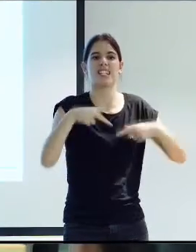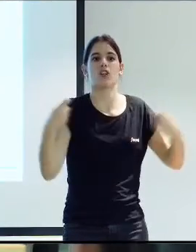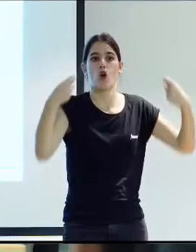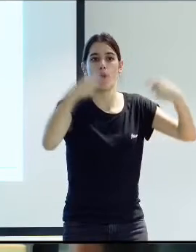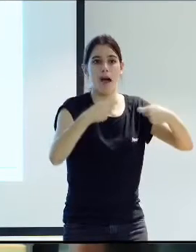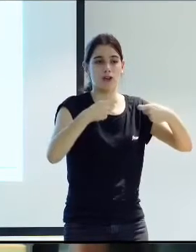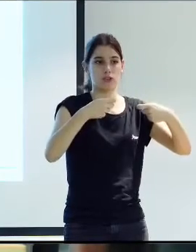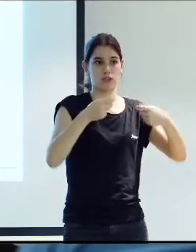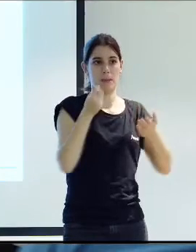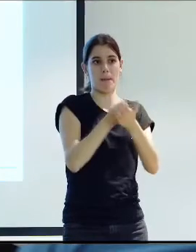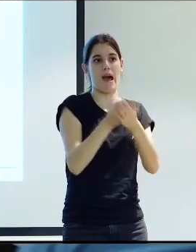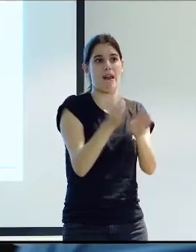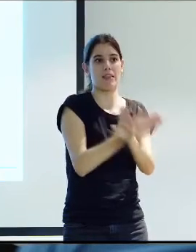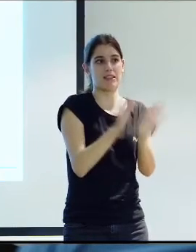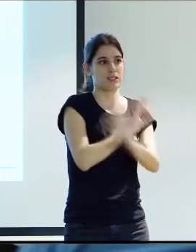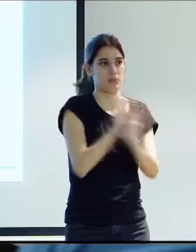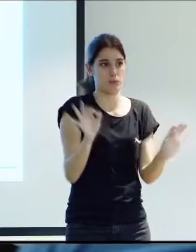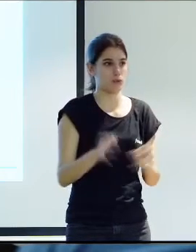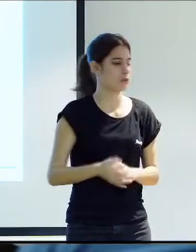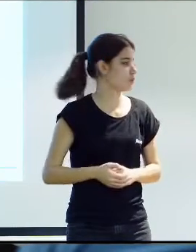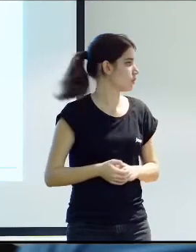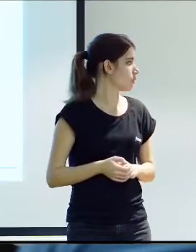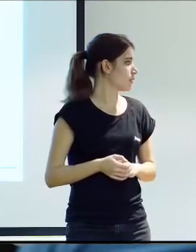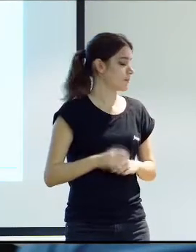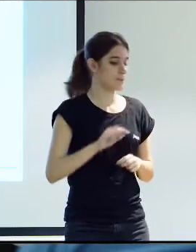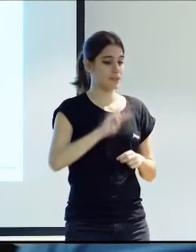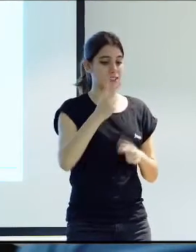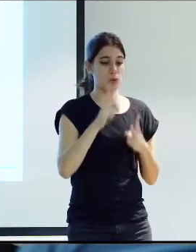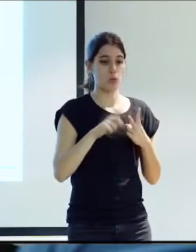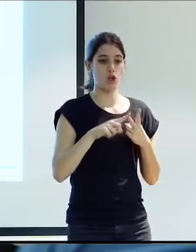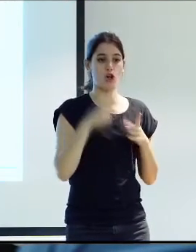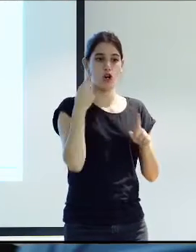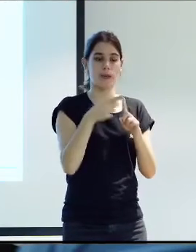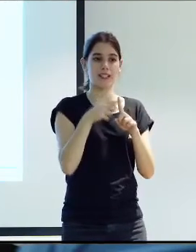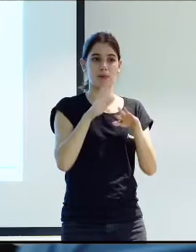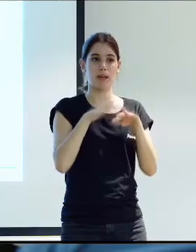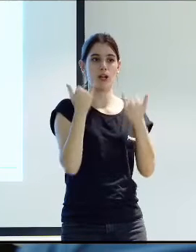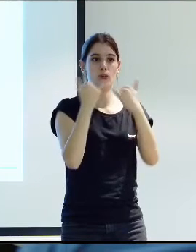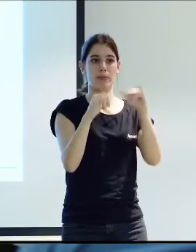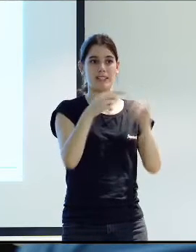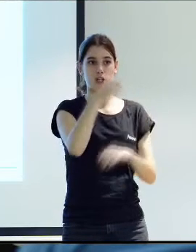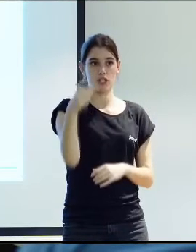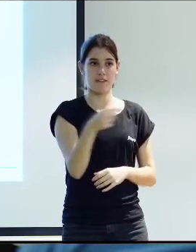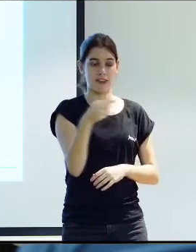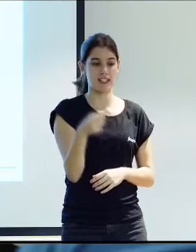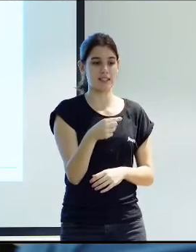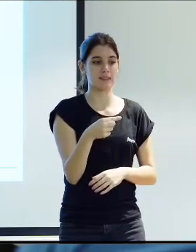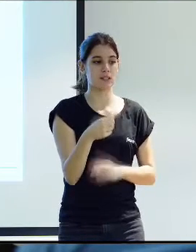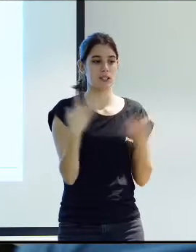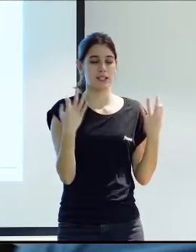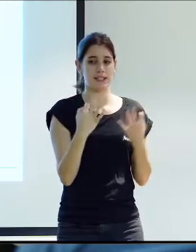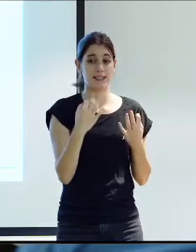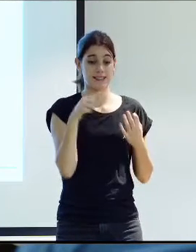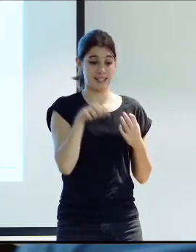where we have to speak about the payments here. And the second aim to compensate these deficits here of